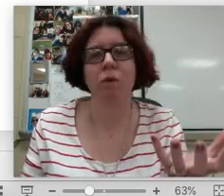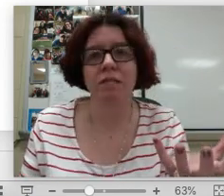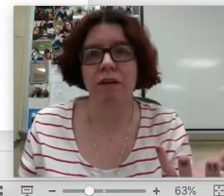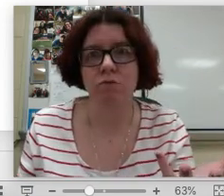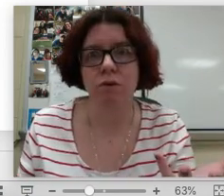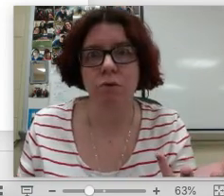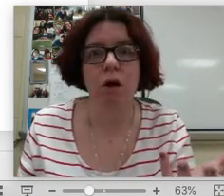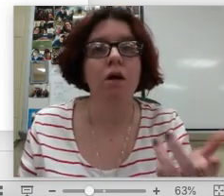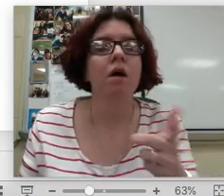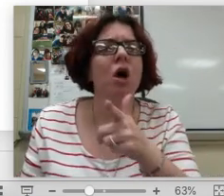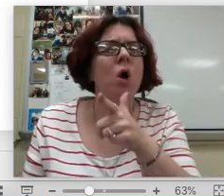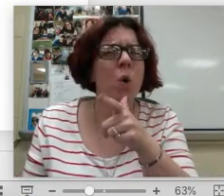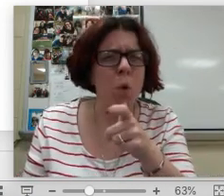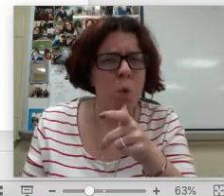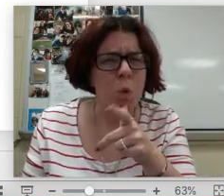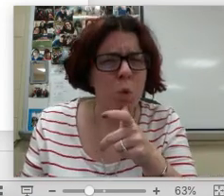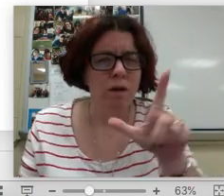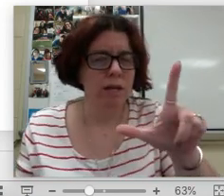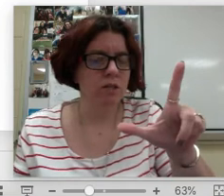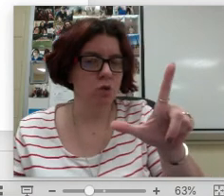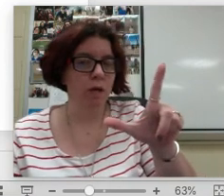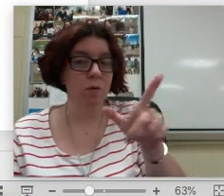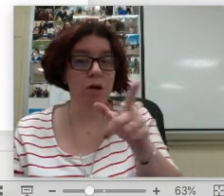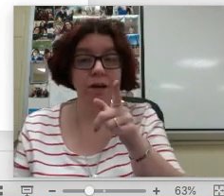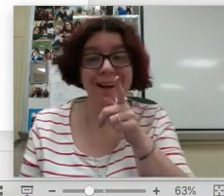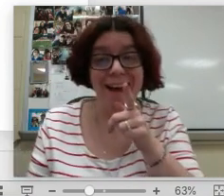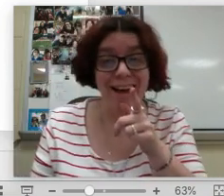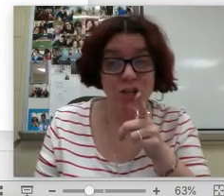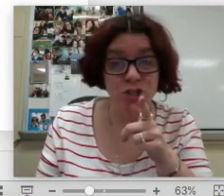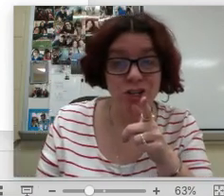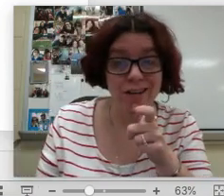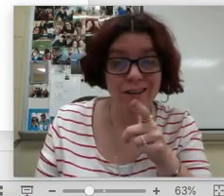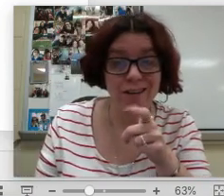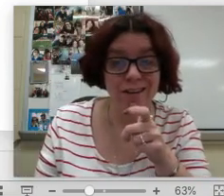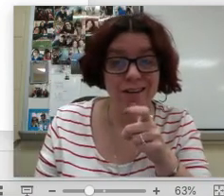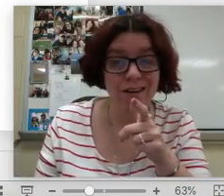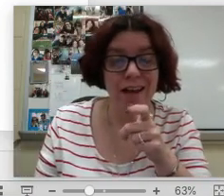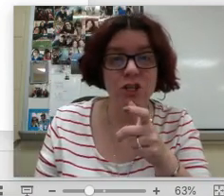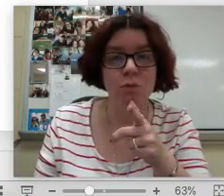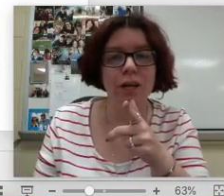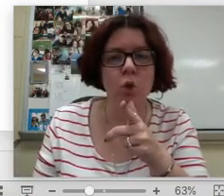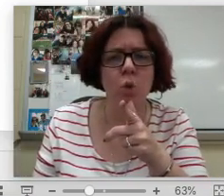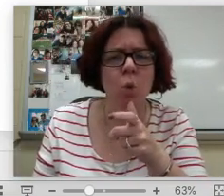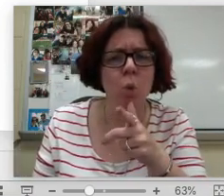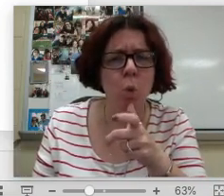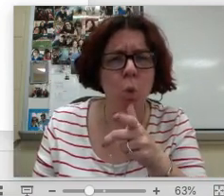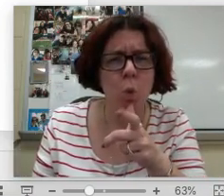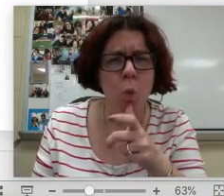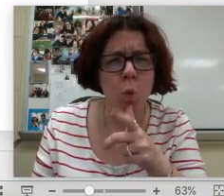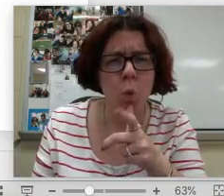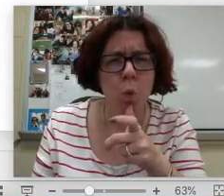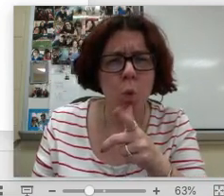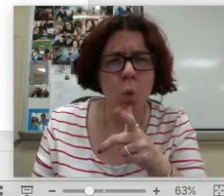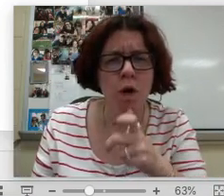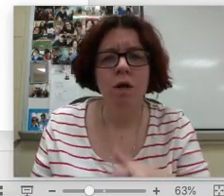the squinty face, whatever you want to call it. Who. It's a 21 at your chin as you make an ooh.